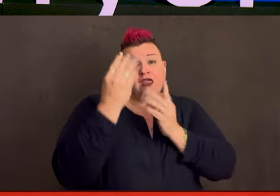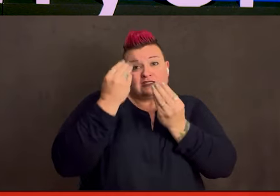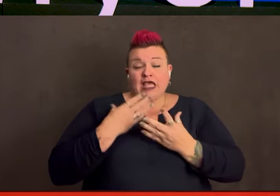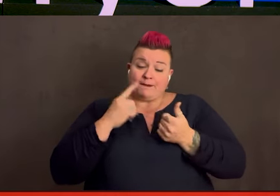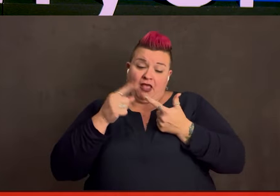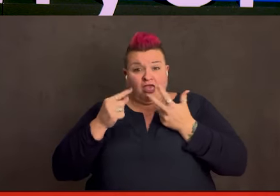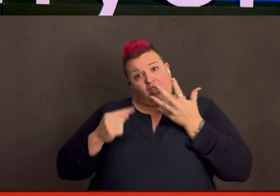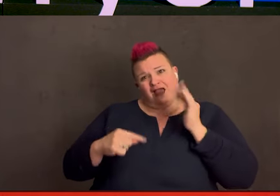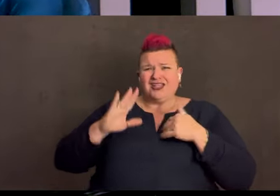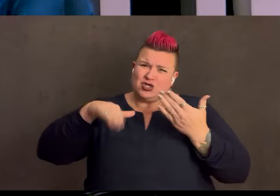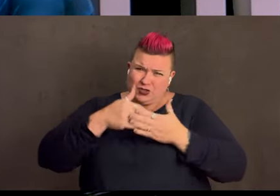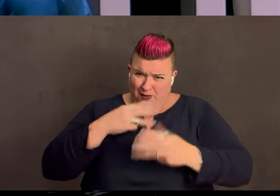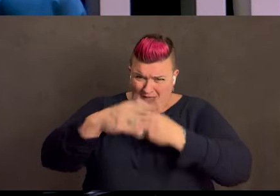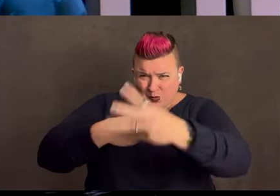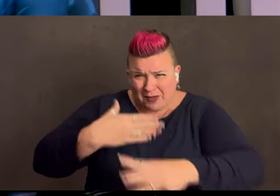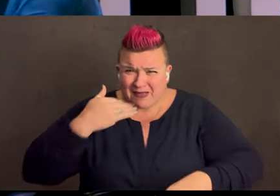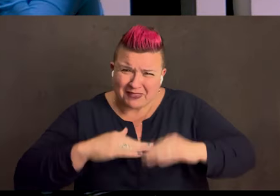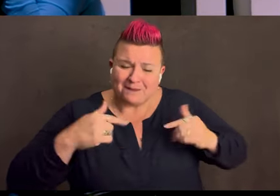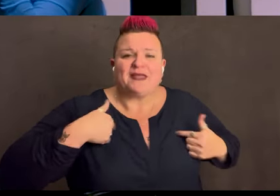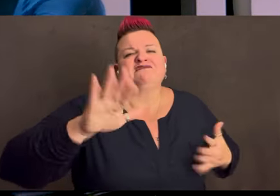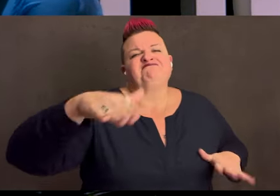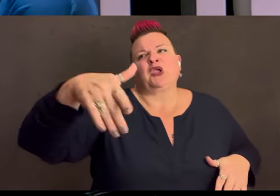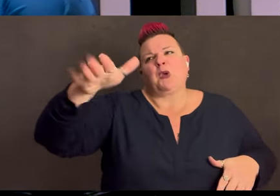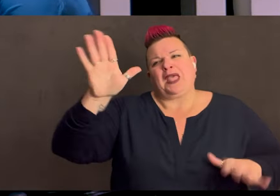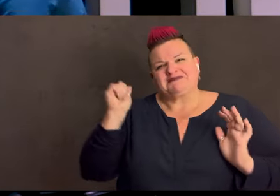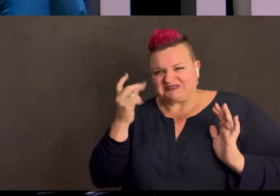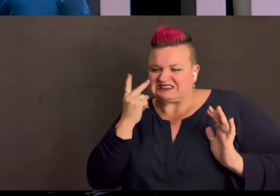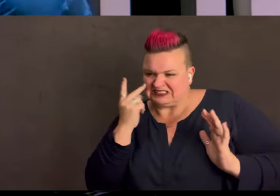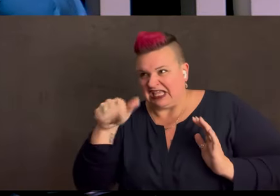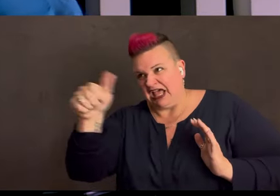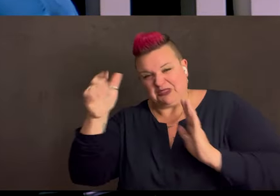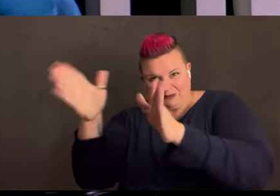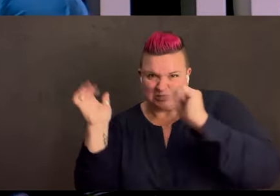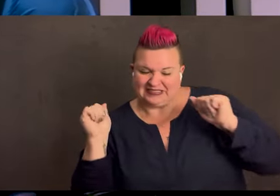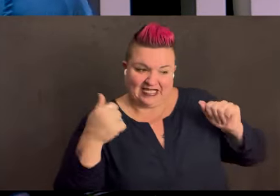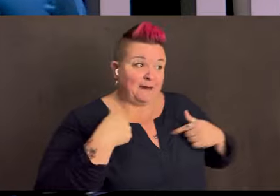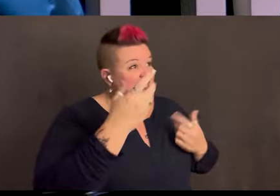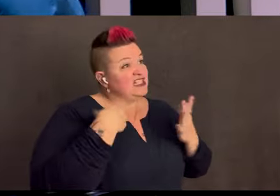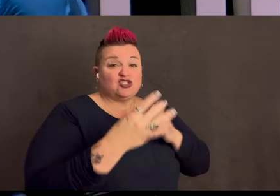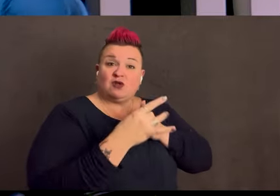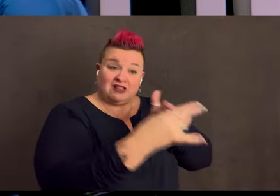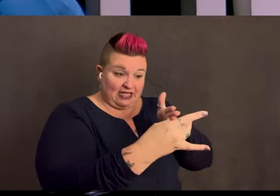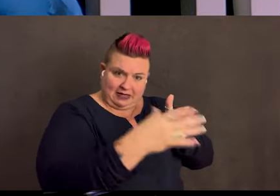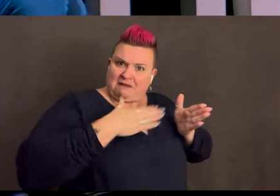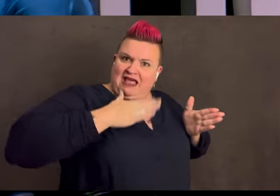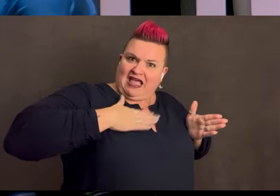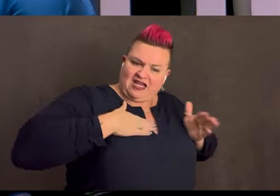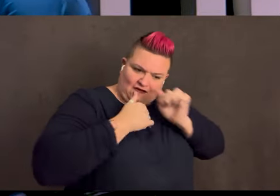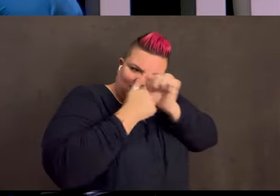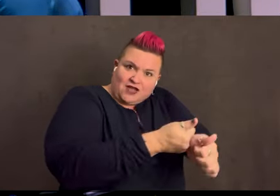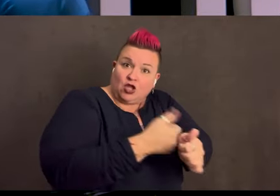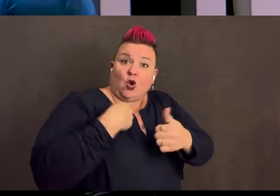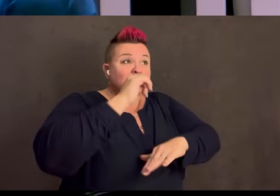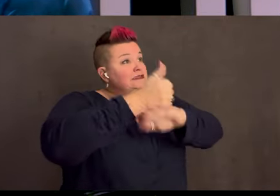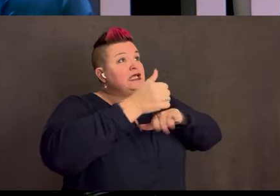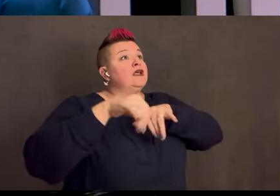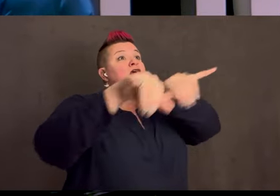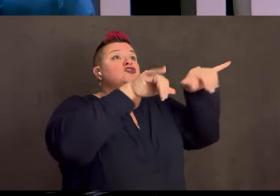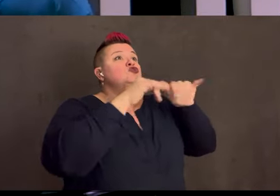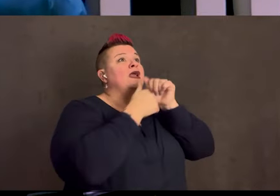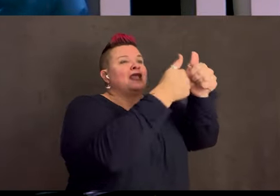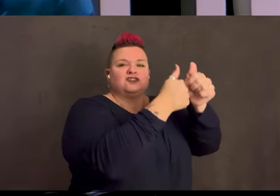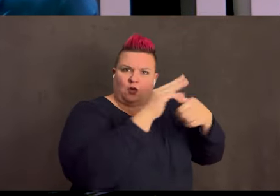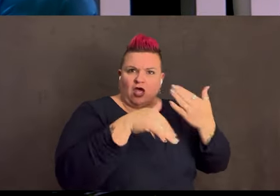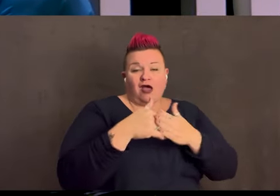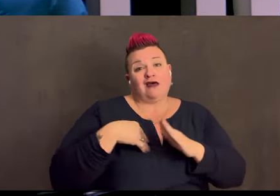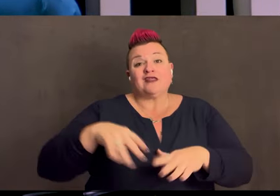in, trying to recommend. You know my world better than me, better phone a friend. Either follow my lead or set a trend. Once you go down this road, it never